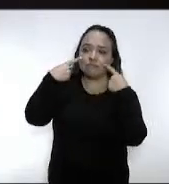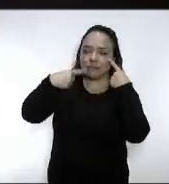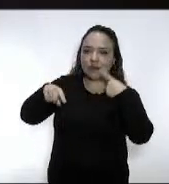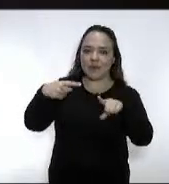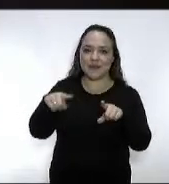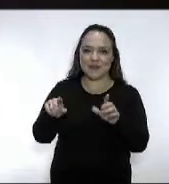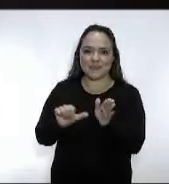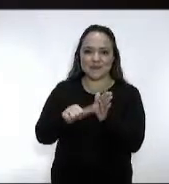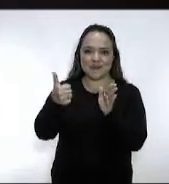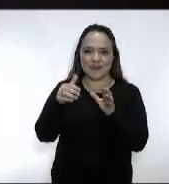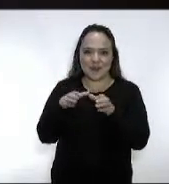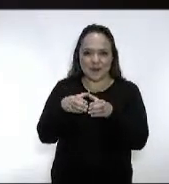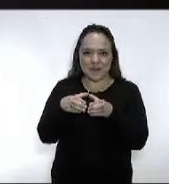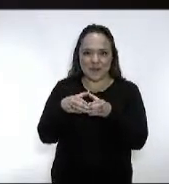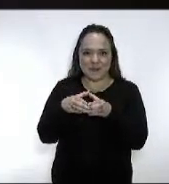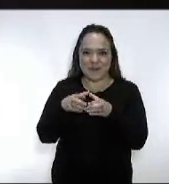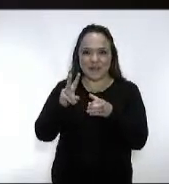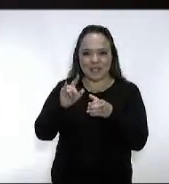world.